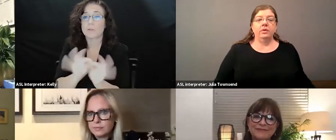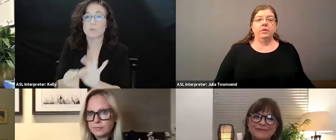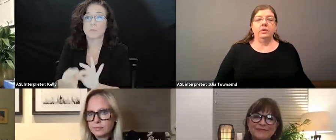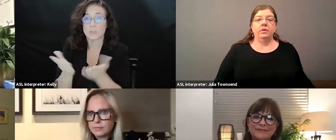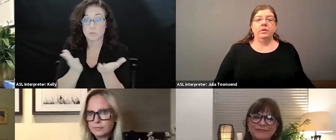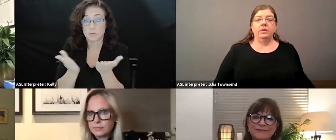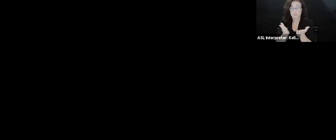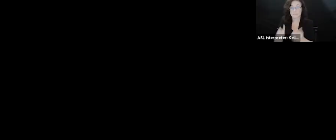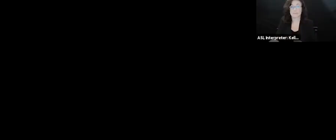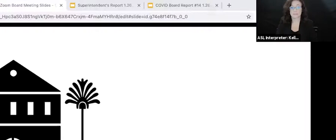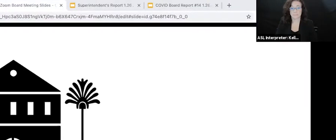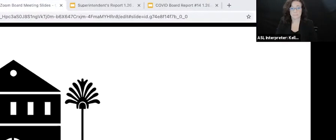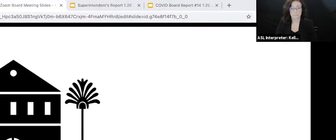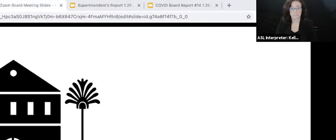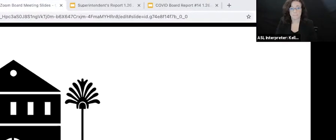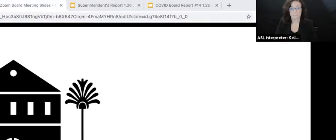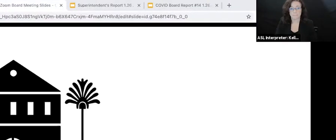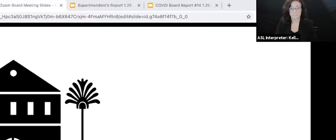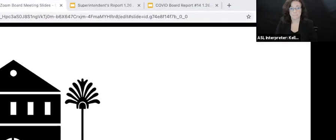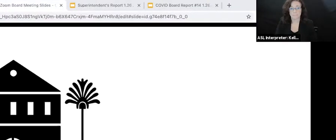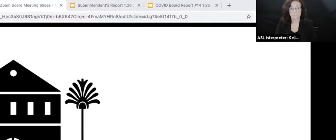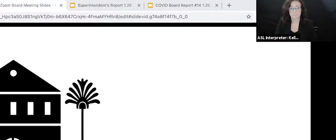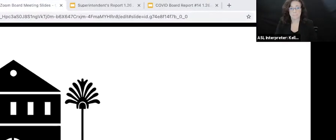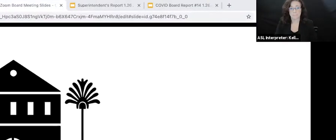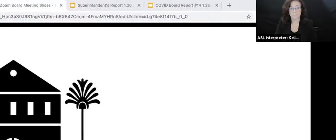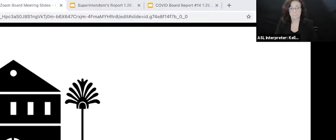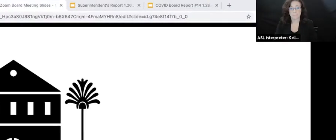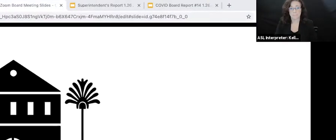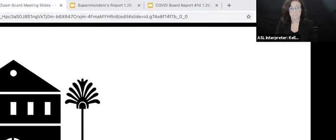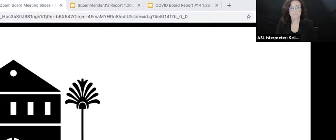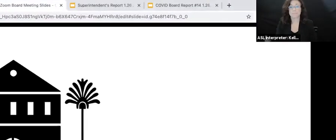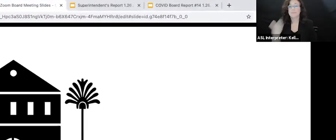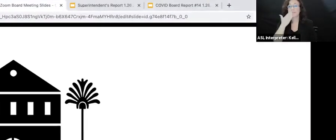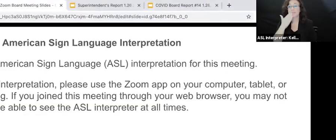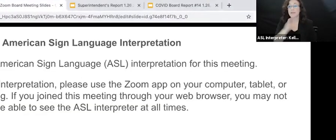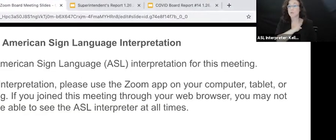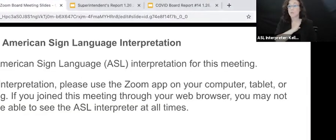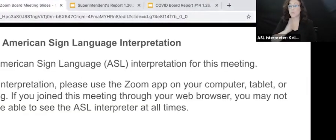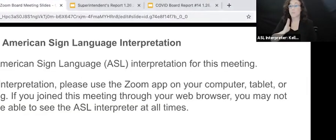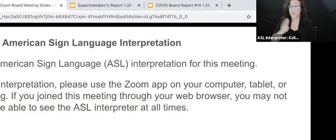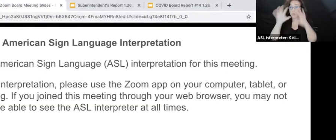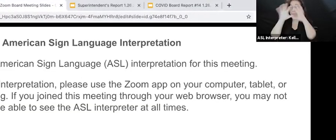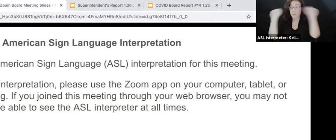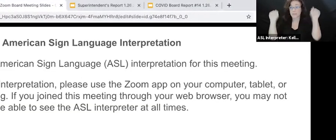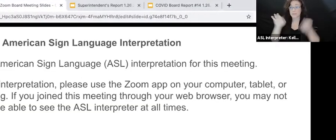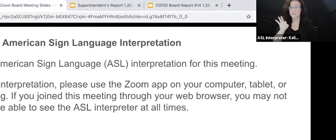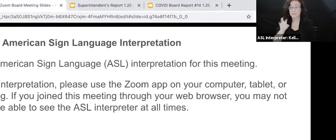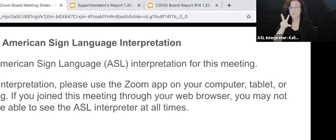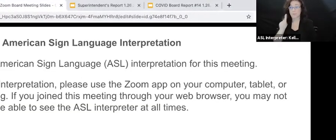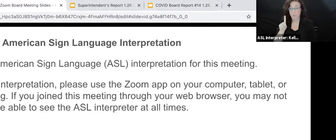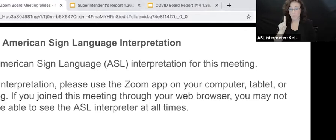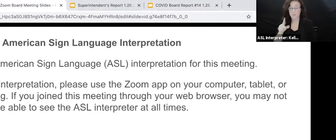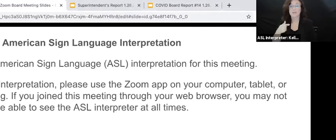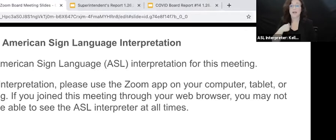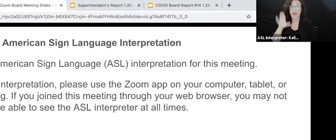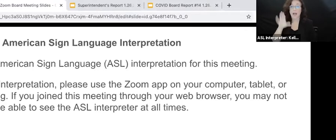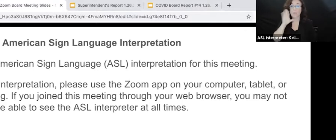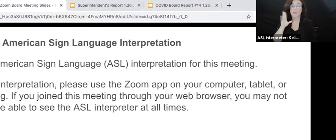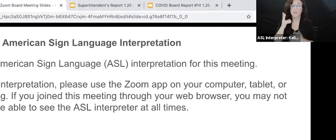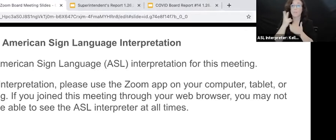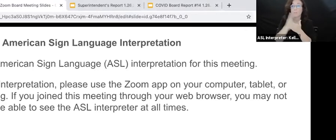thank you board president ford a good afternoon i will give this interpreting announcement in both english and